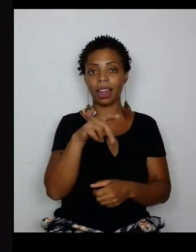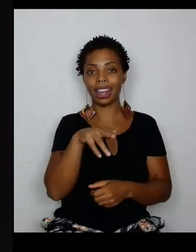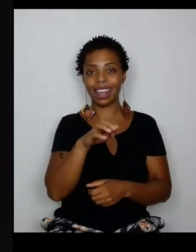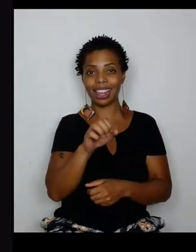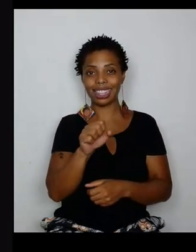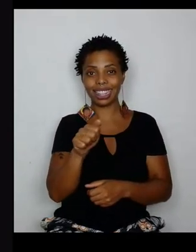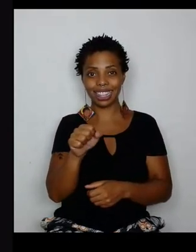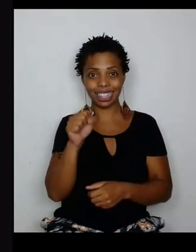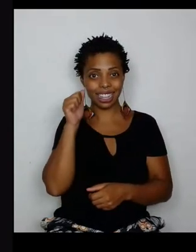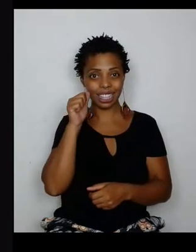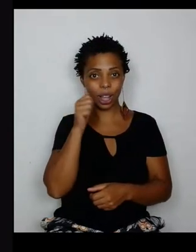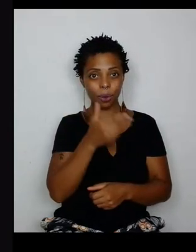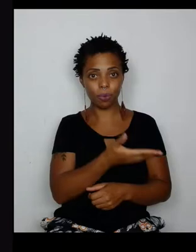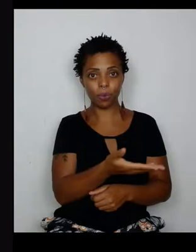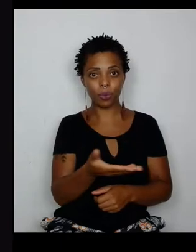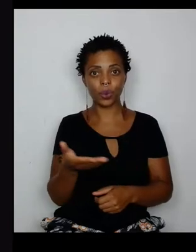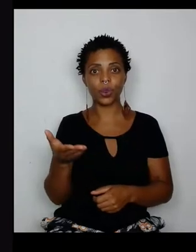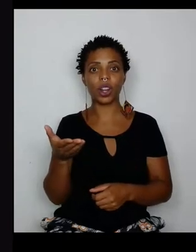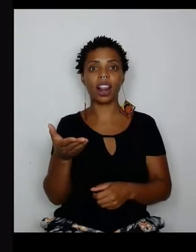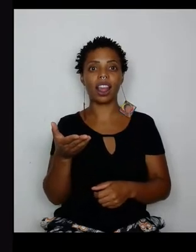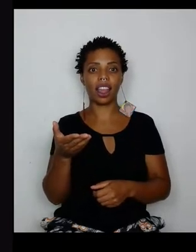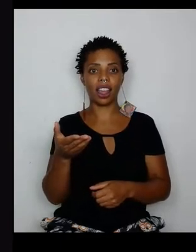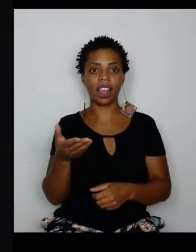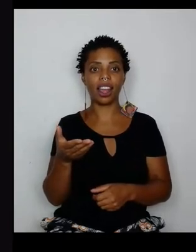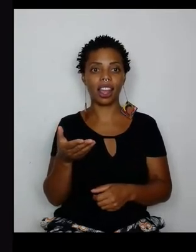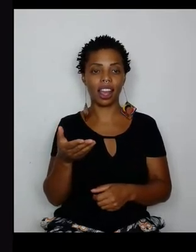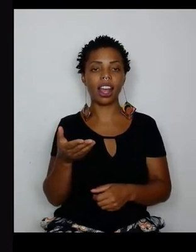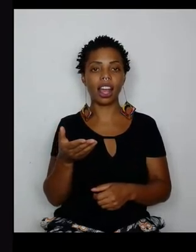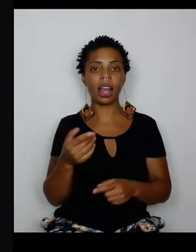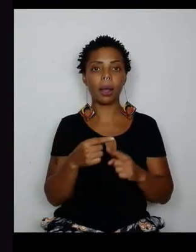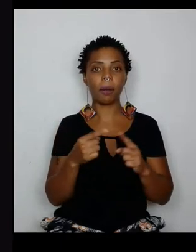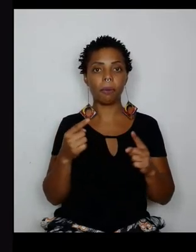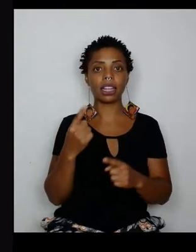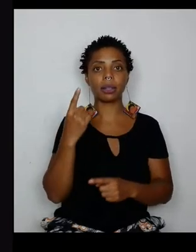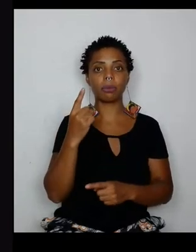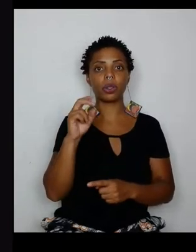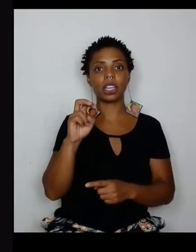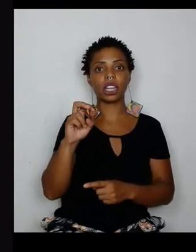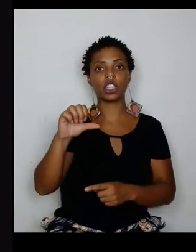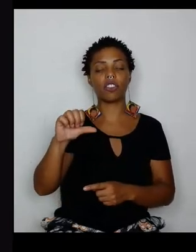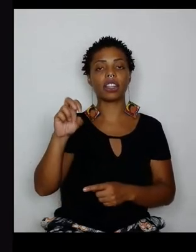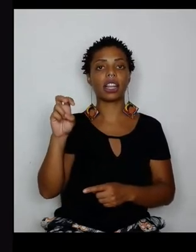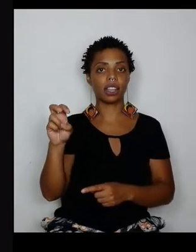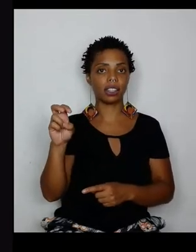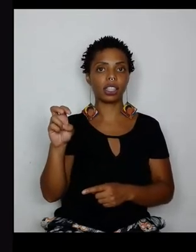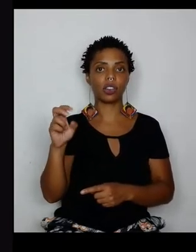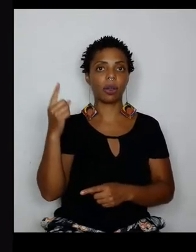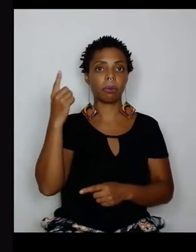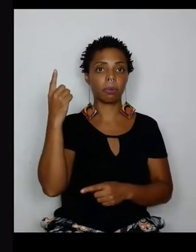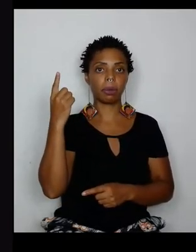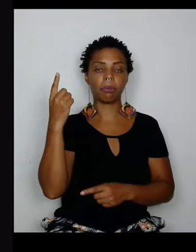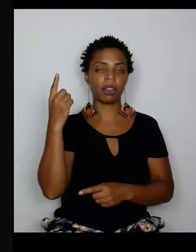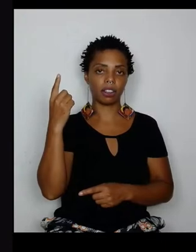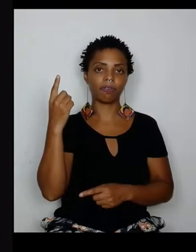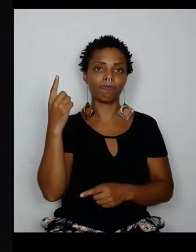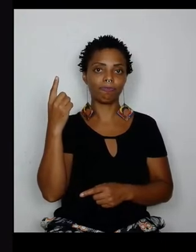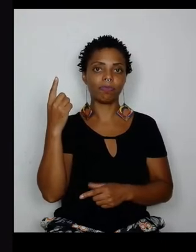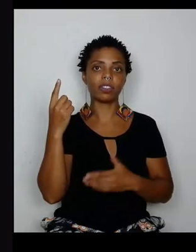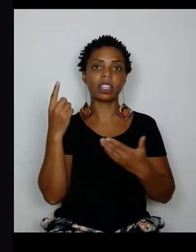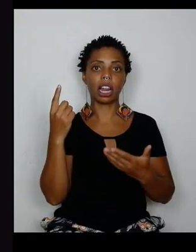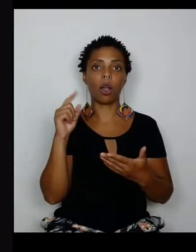french was in 1595. it was an expedition led by the spaniard de